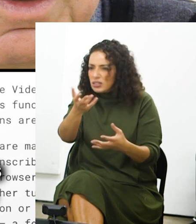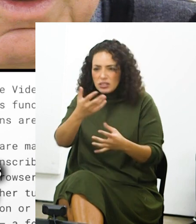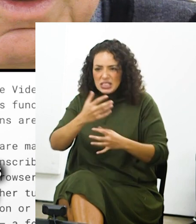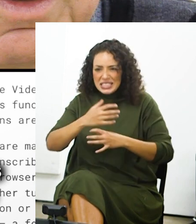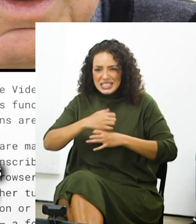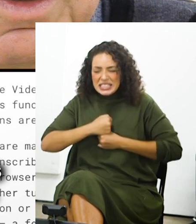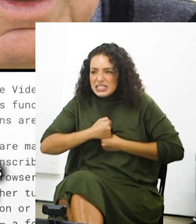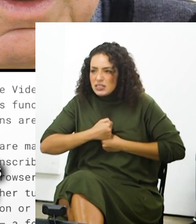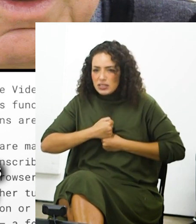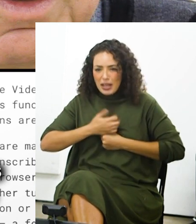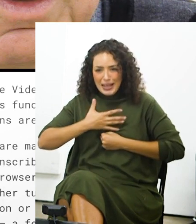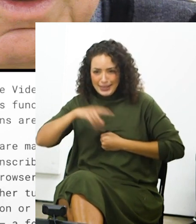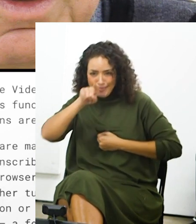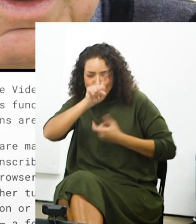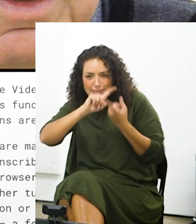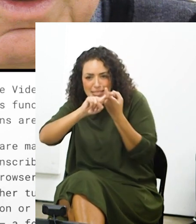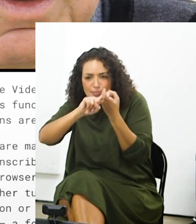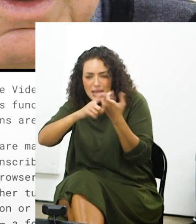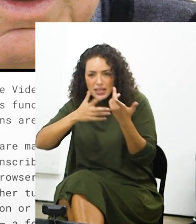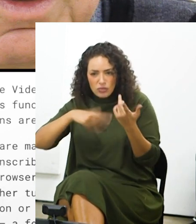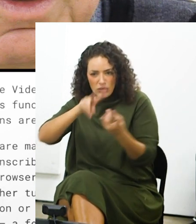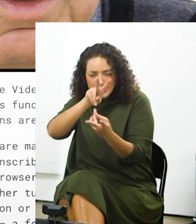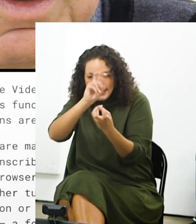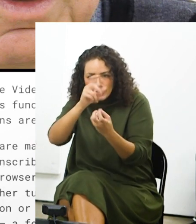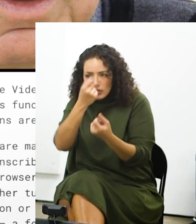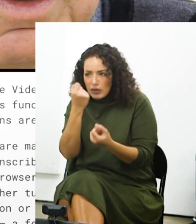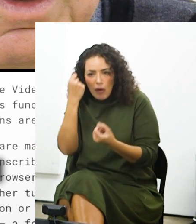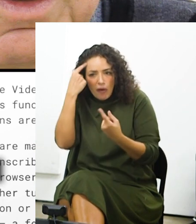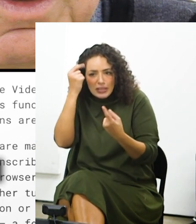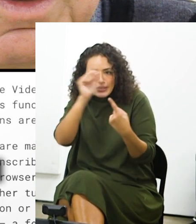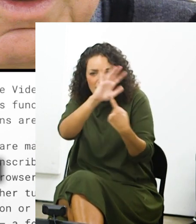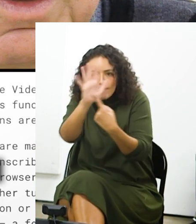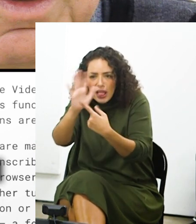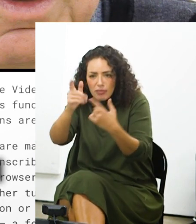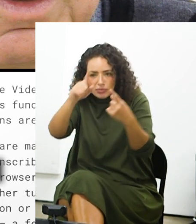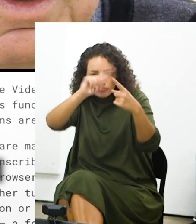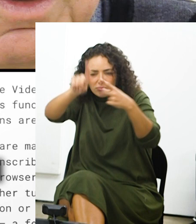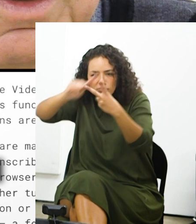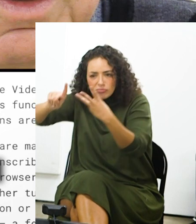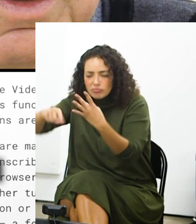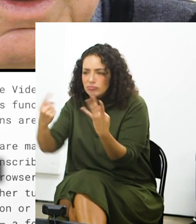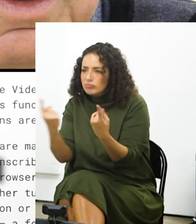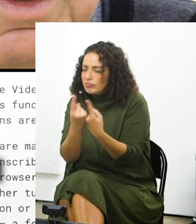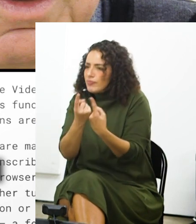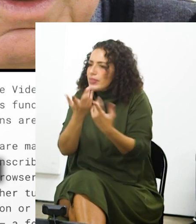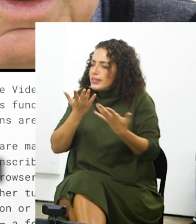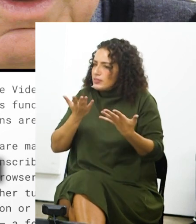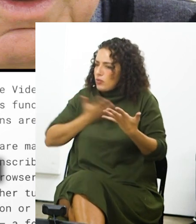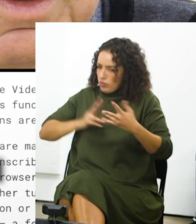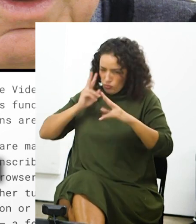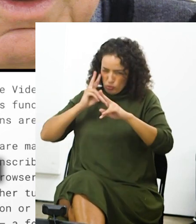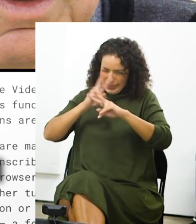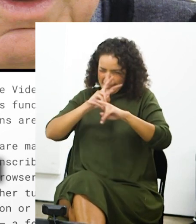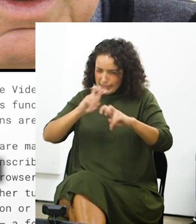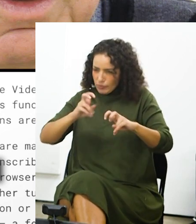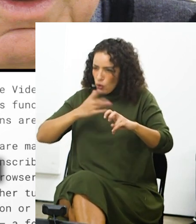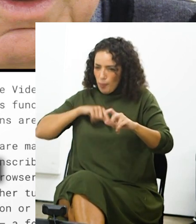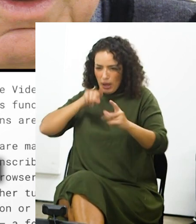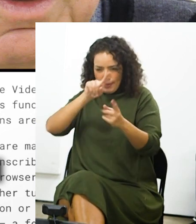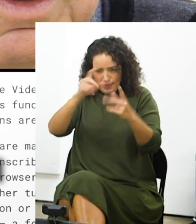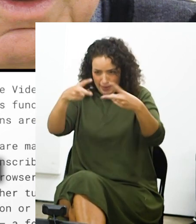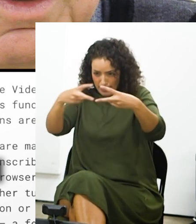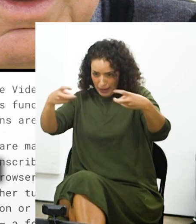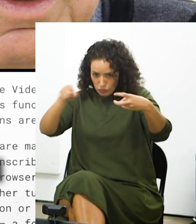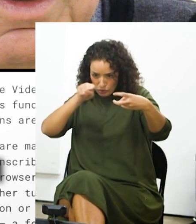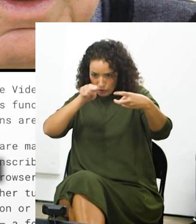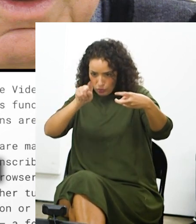need for the caption to understand the media and the films around me. So I wanted to kind of like explore that and kind of like bring